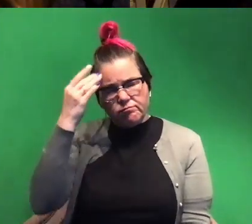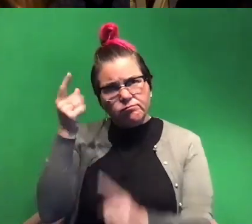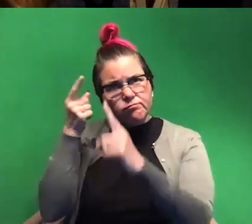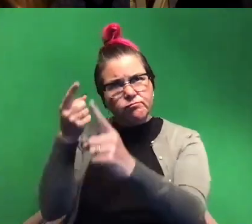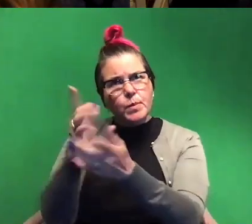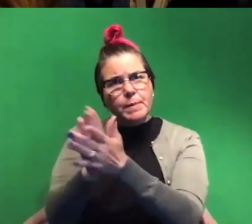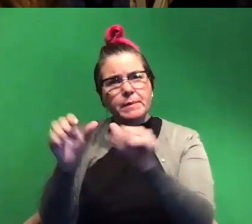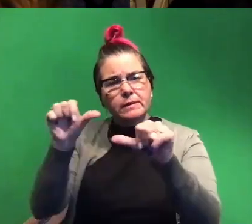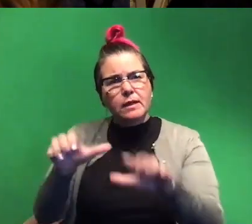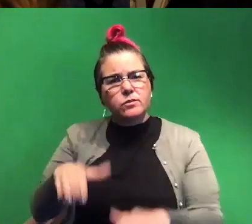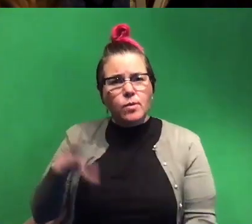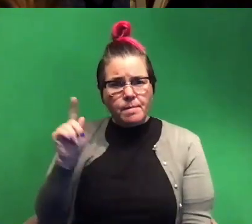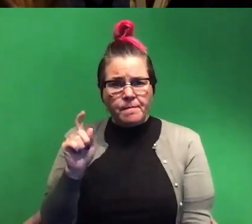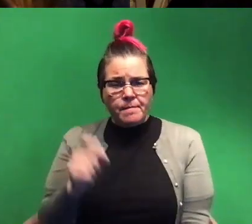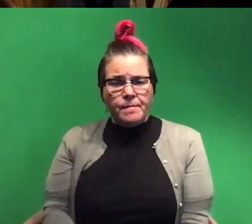you were growing up?